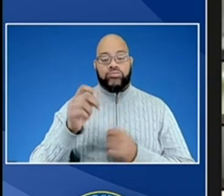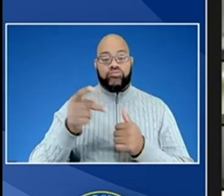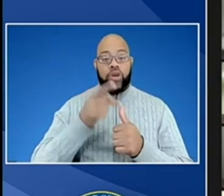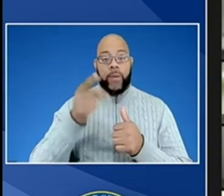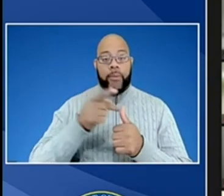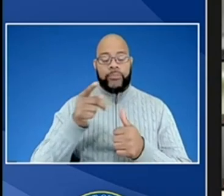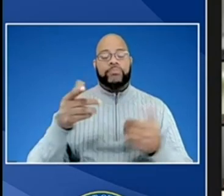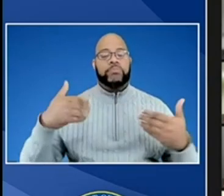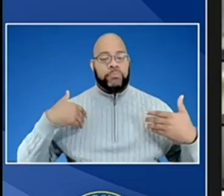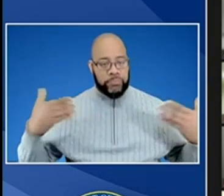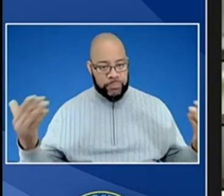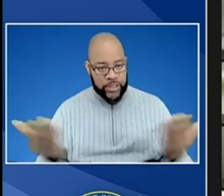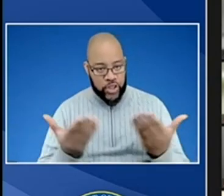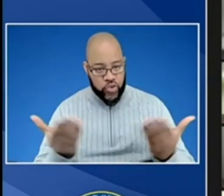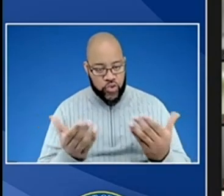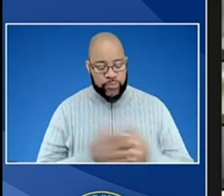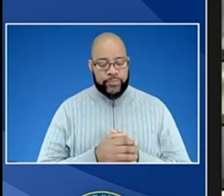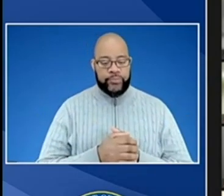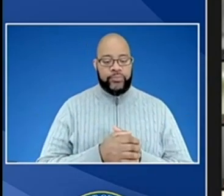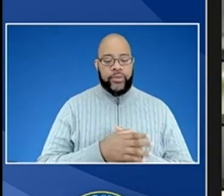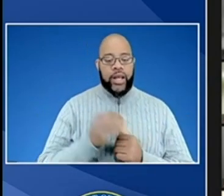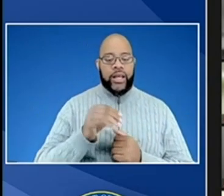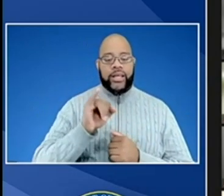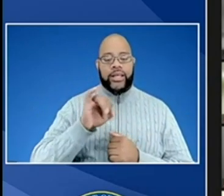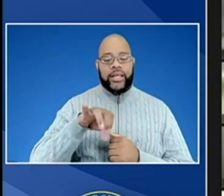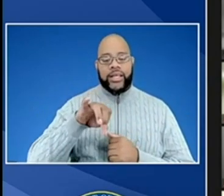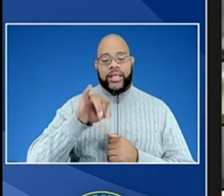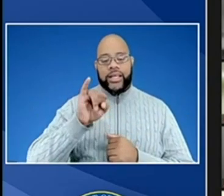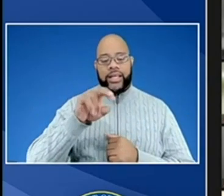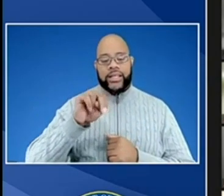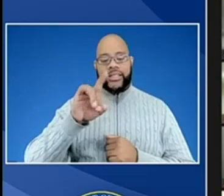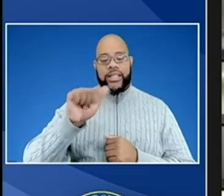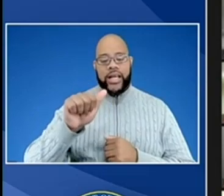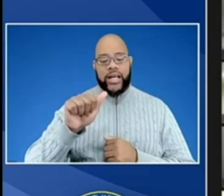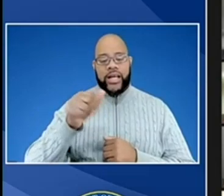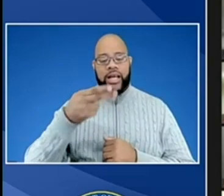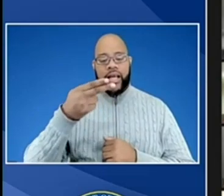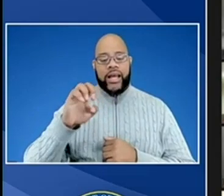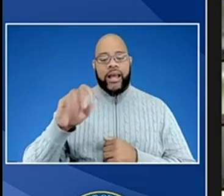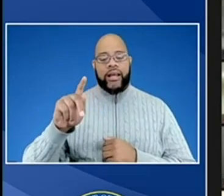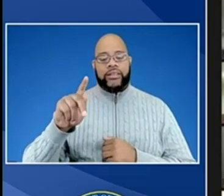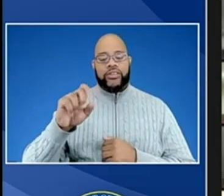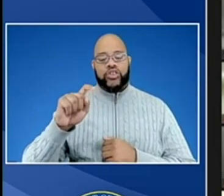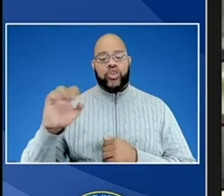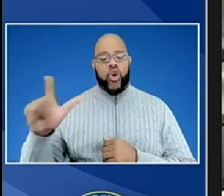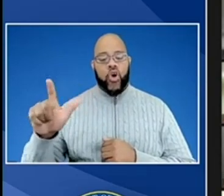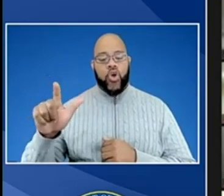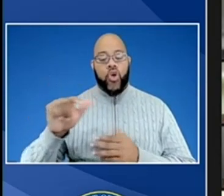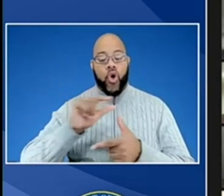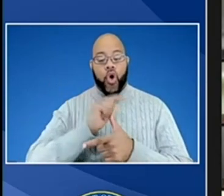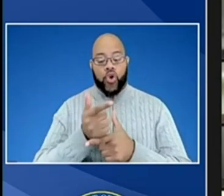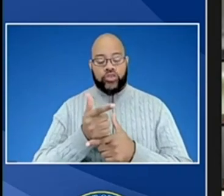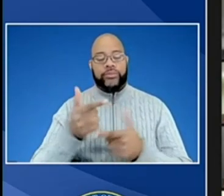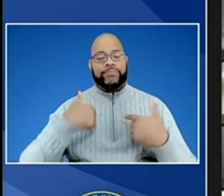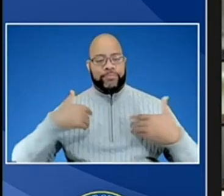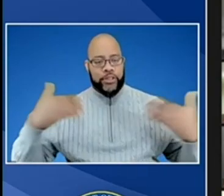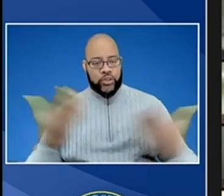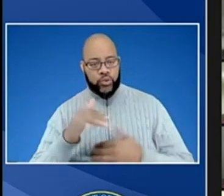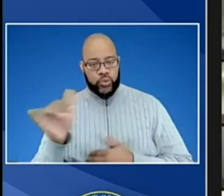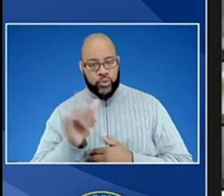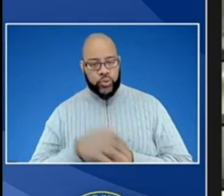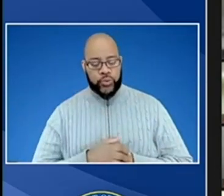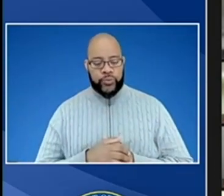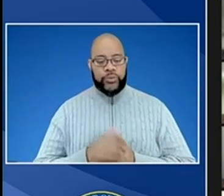Present. Okay. And India Hextall as the alternate. Here. Thank you.